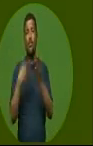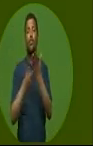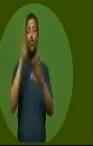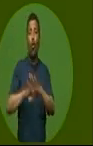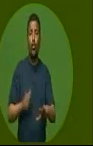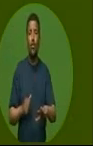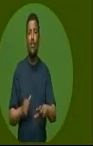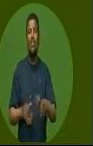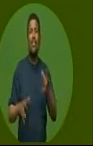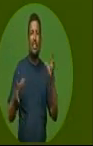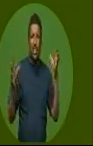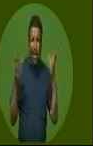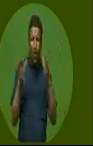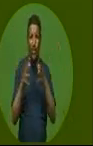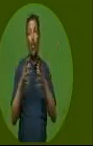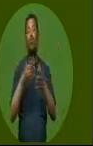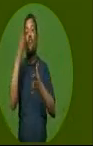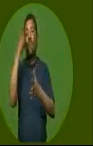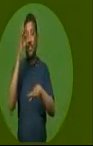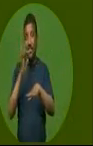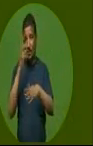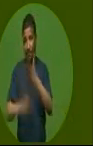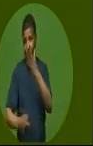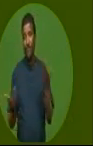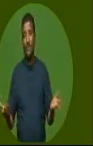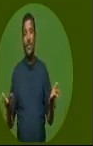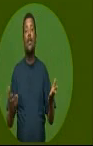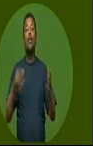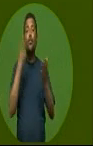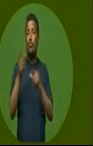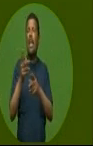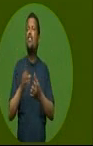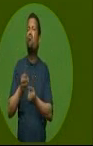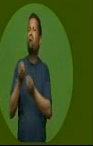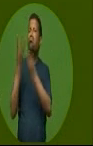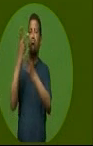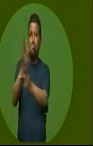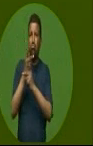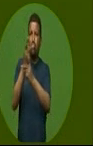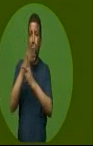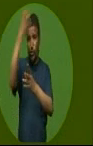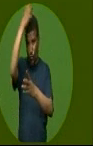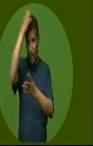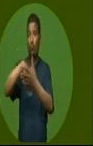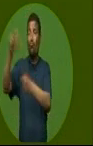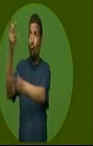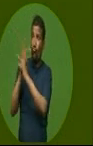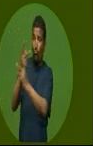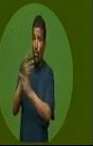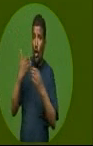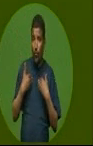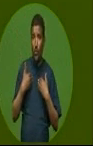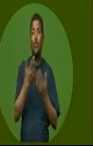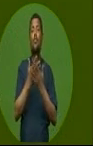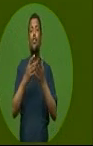called crowding out effect. When there is an excessive external government borrowing, it